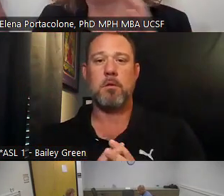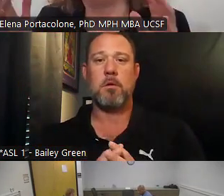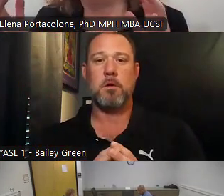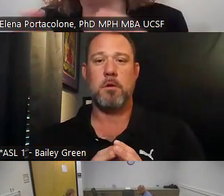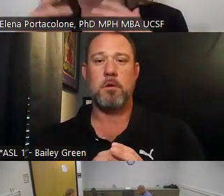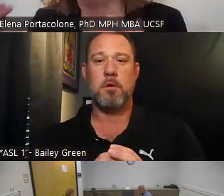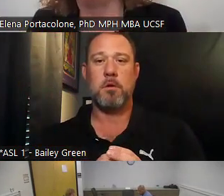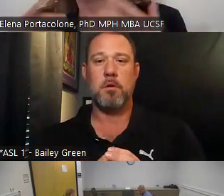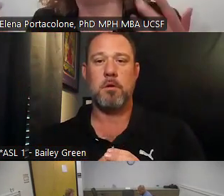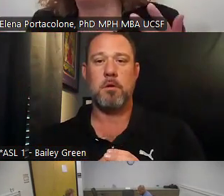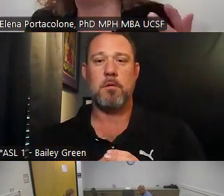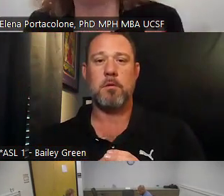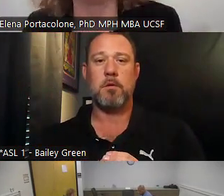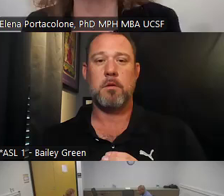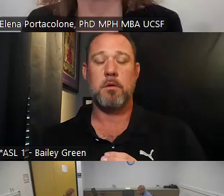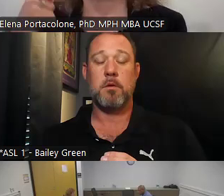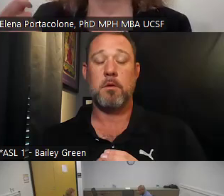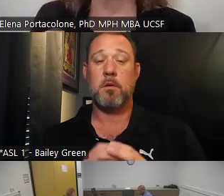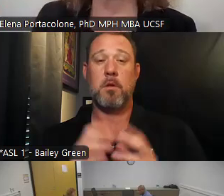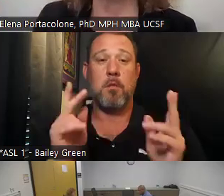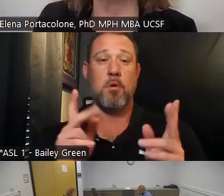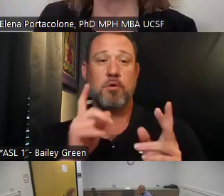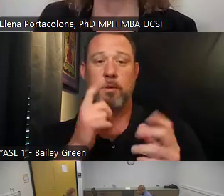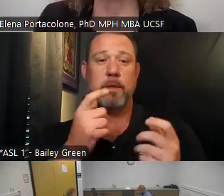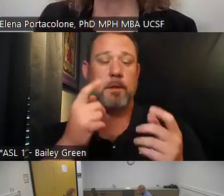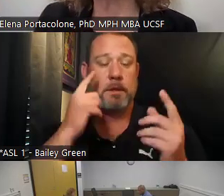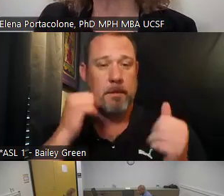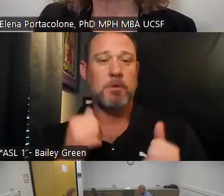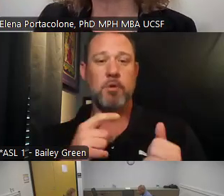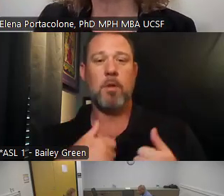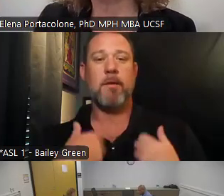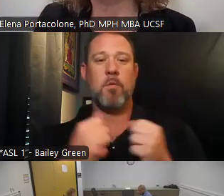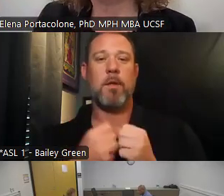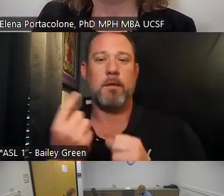and the person with dementia who live with someone. Next slide.